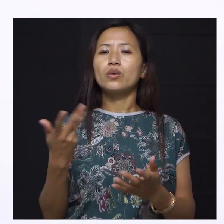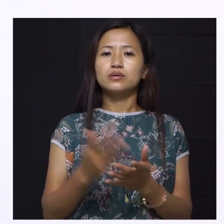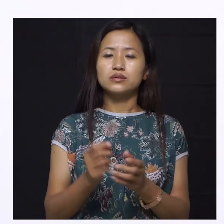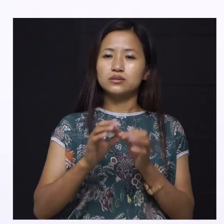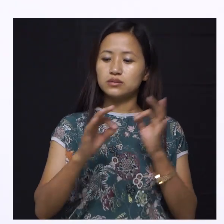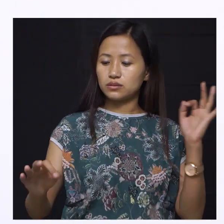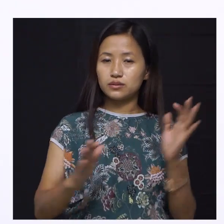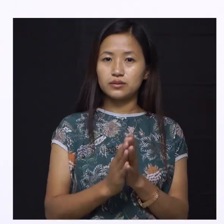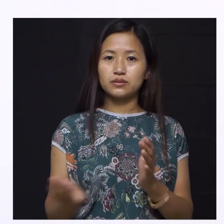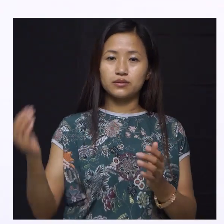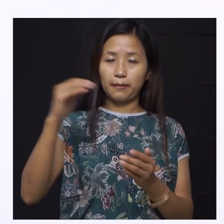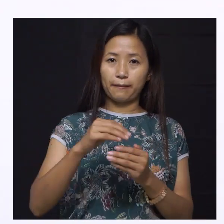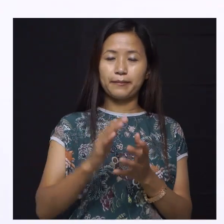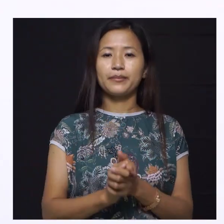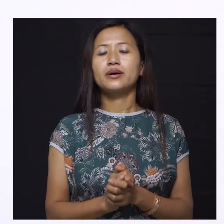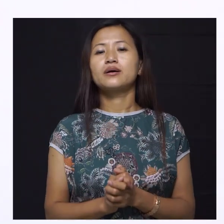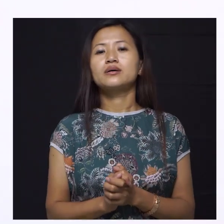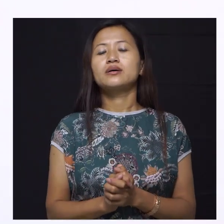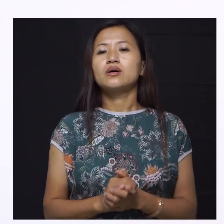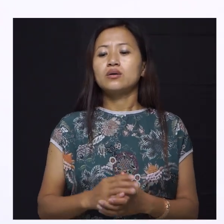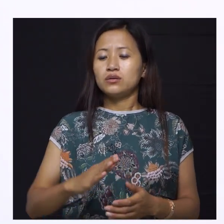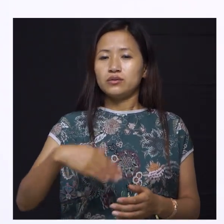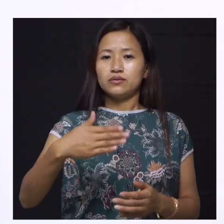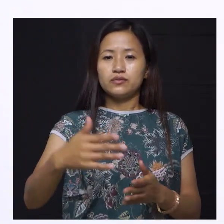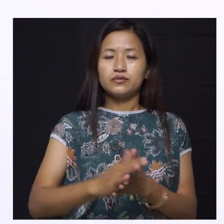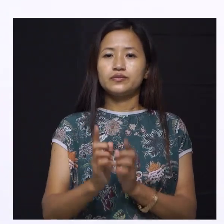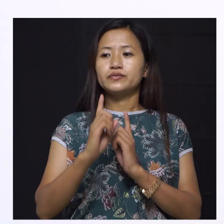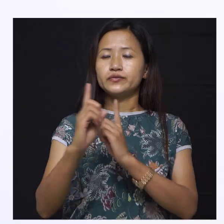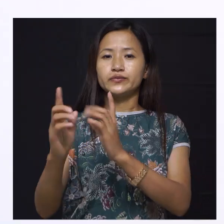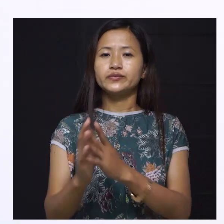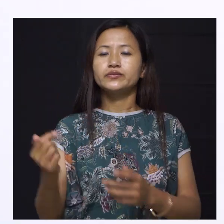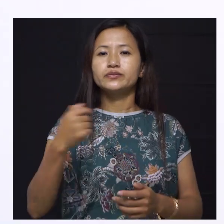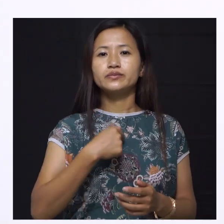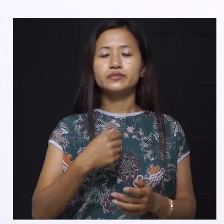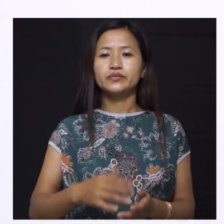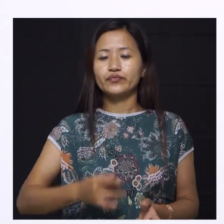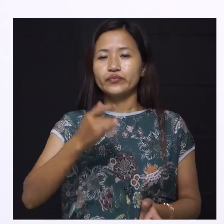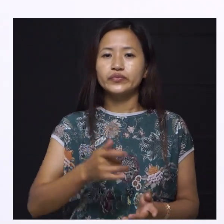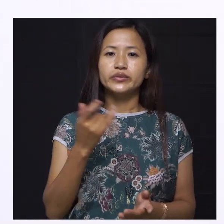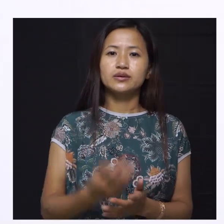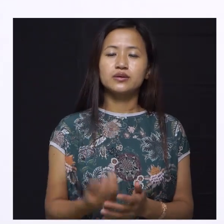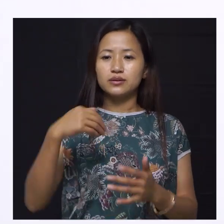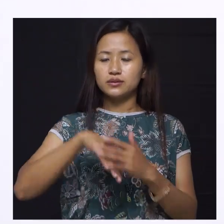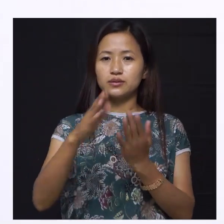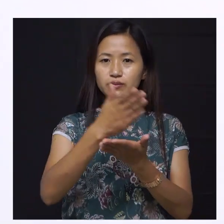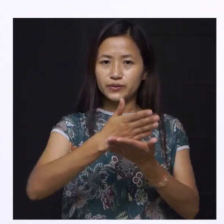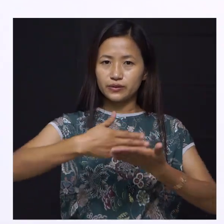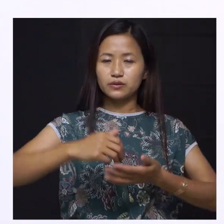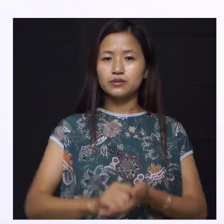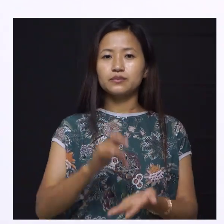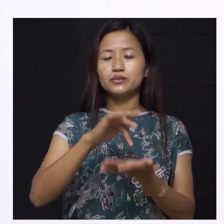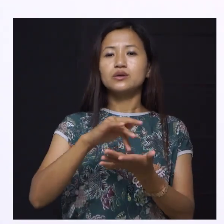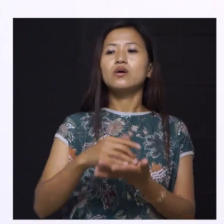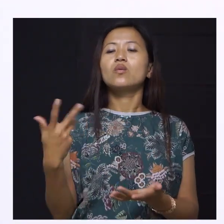I'm taking you back to Ireland. I want all of you to follow with me because unless you feel that you are in a particular place when a